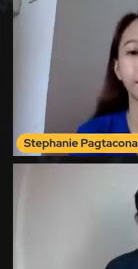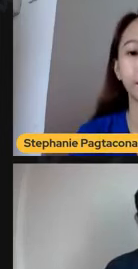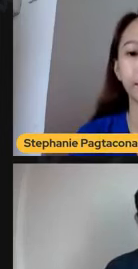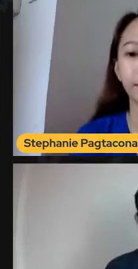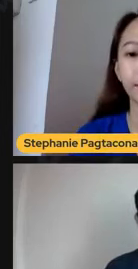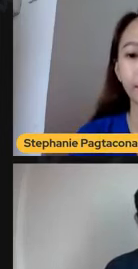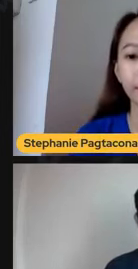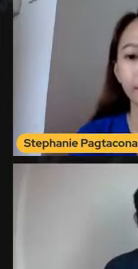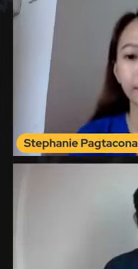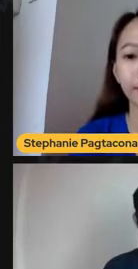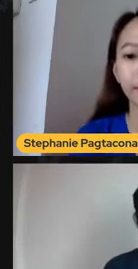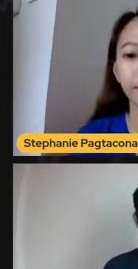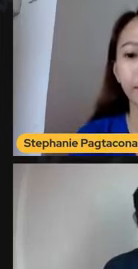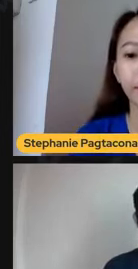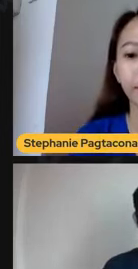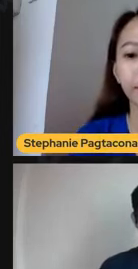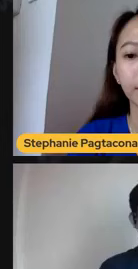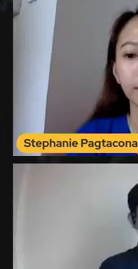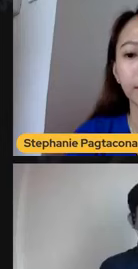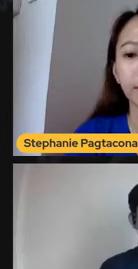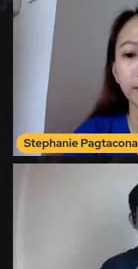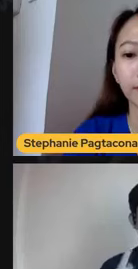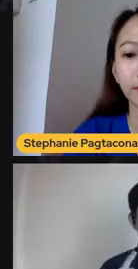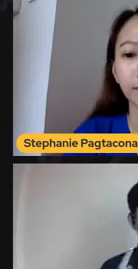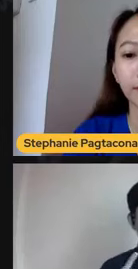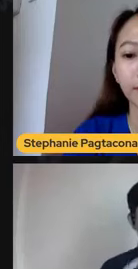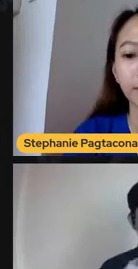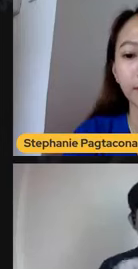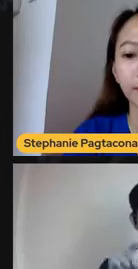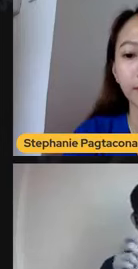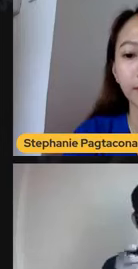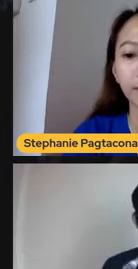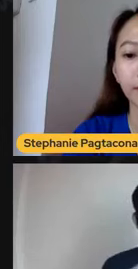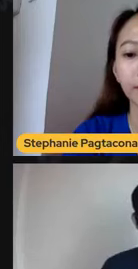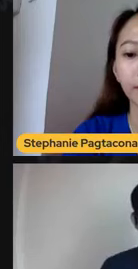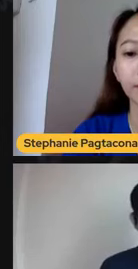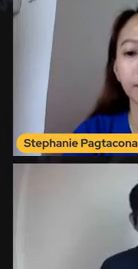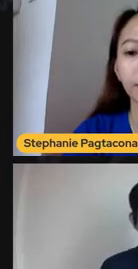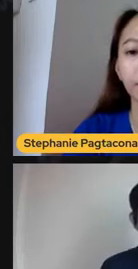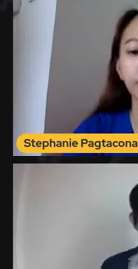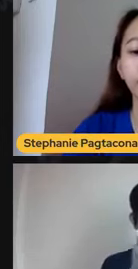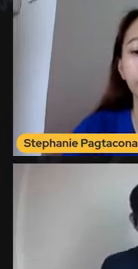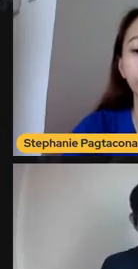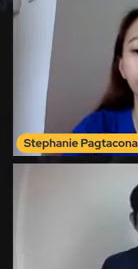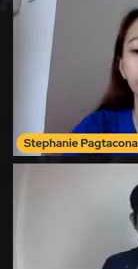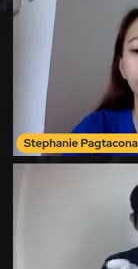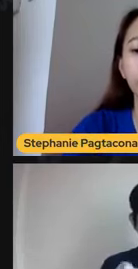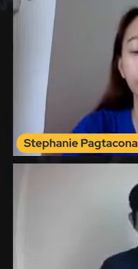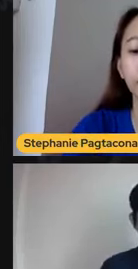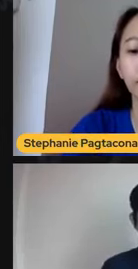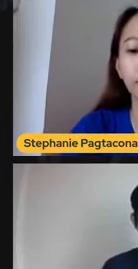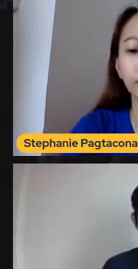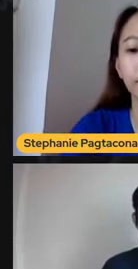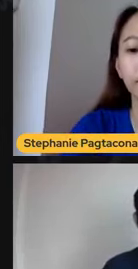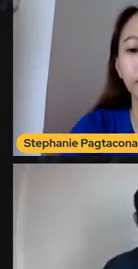the presentation that I have is, are you going to be able to show it? I sent earlier.